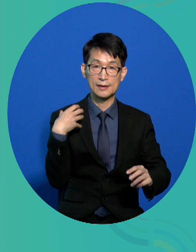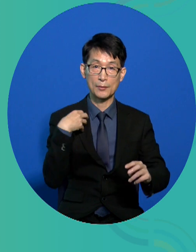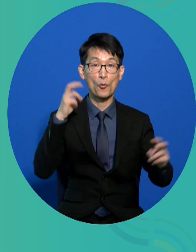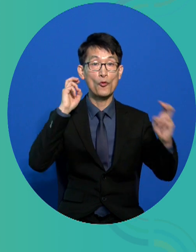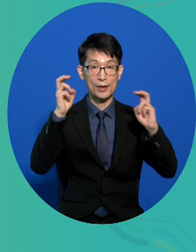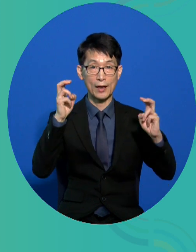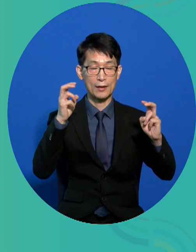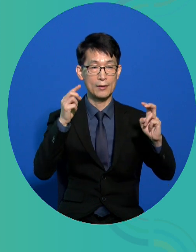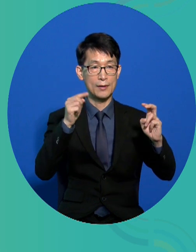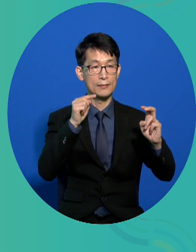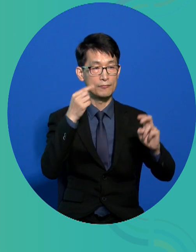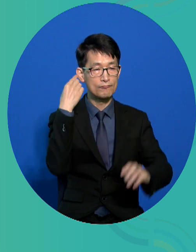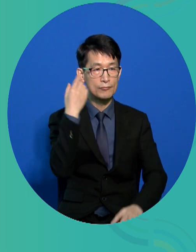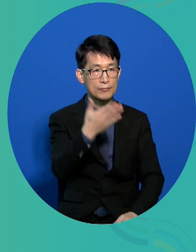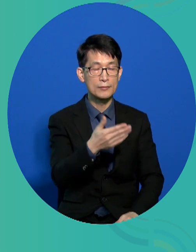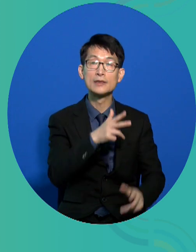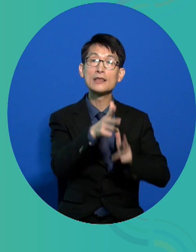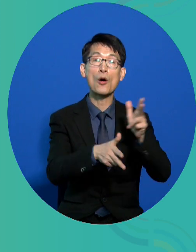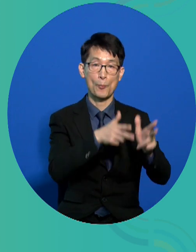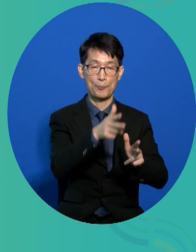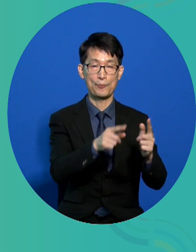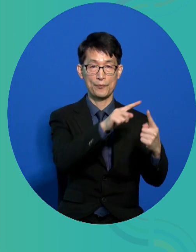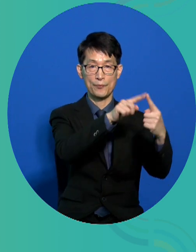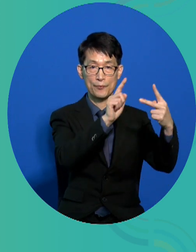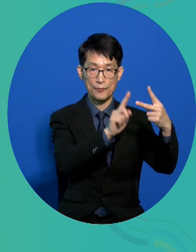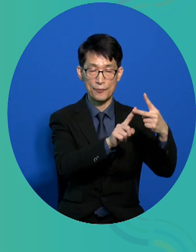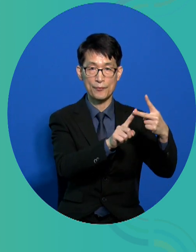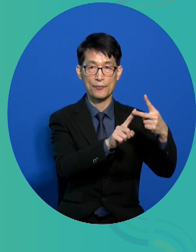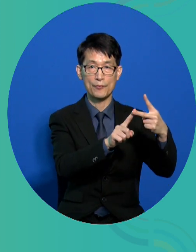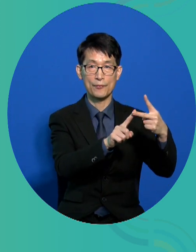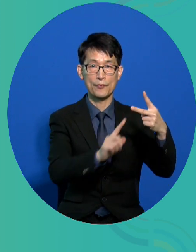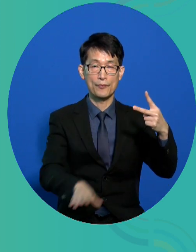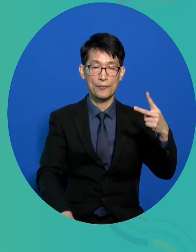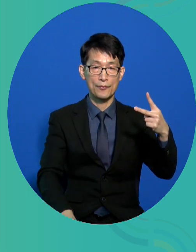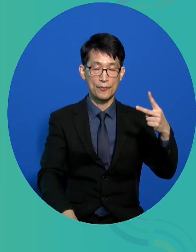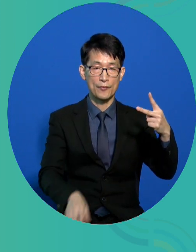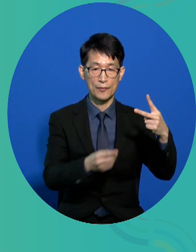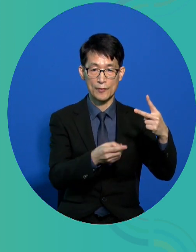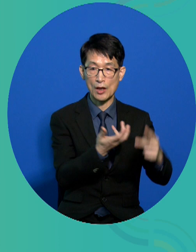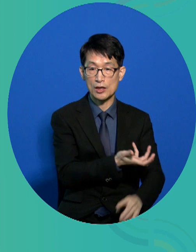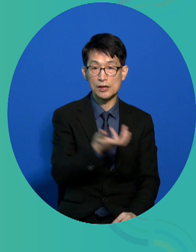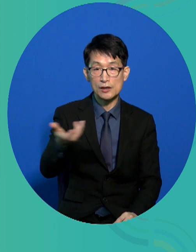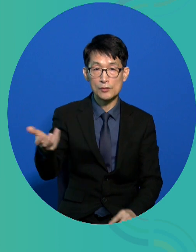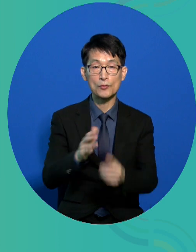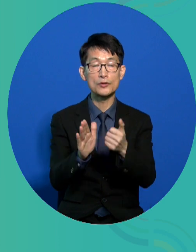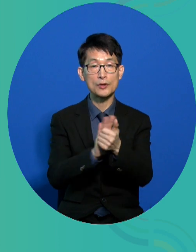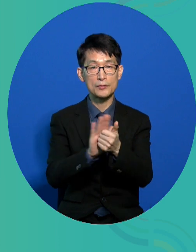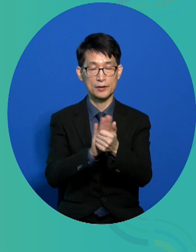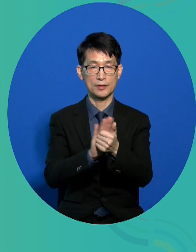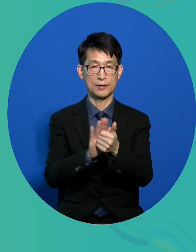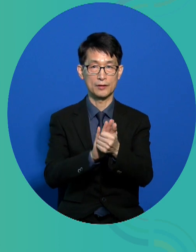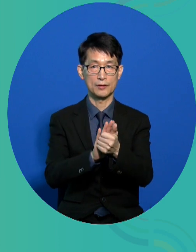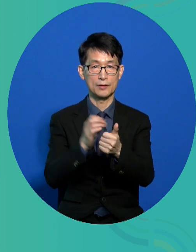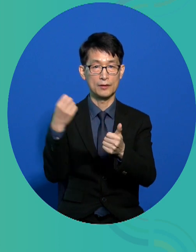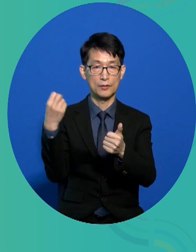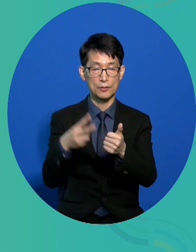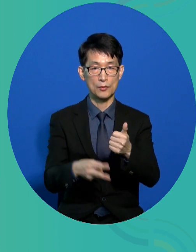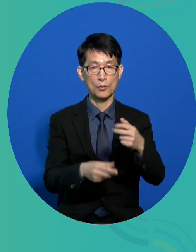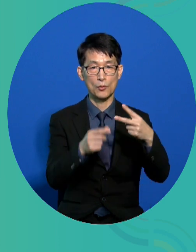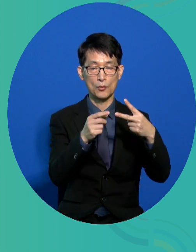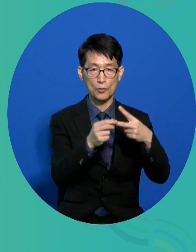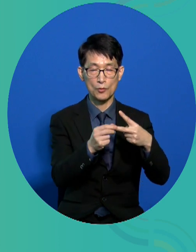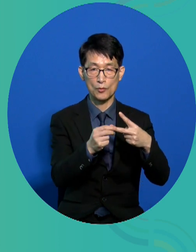So what Woody Call system did was to develop two different services. So SOS, care,